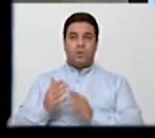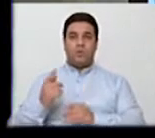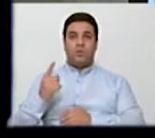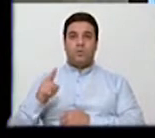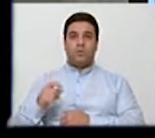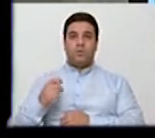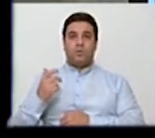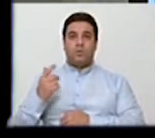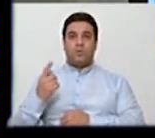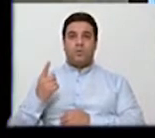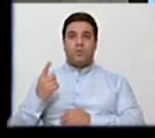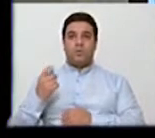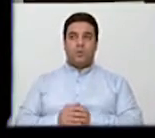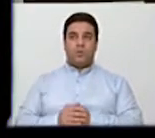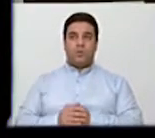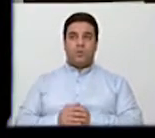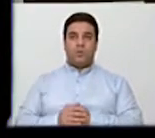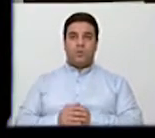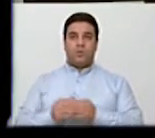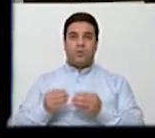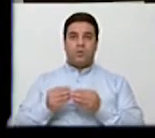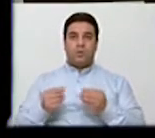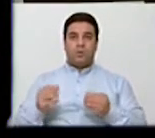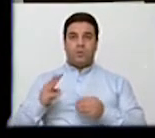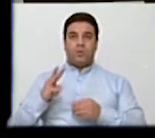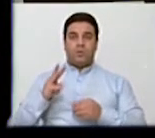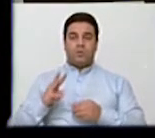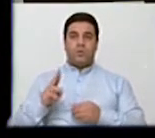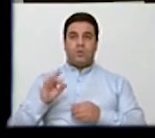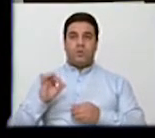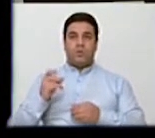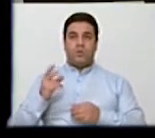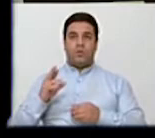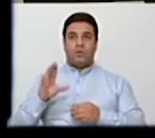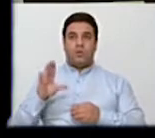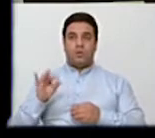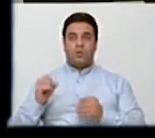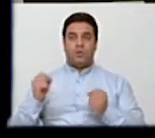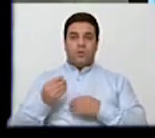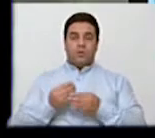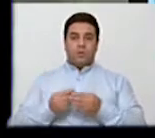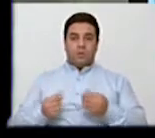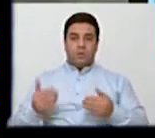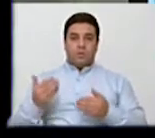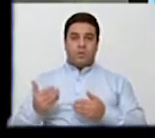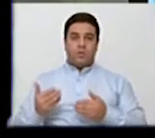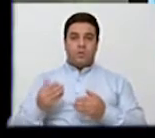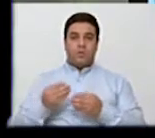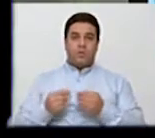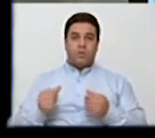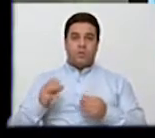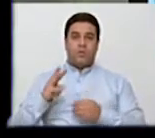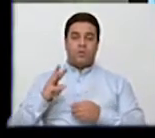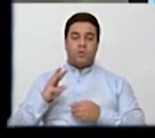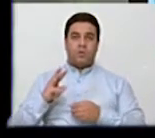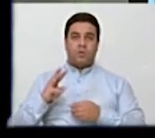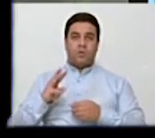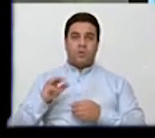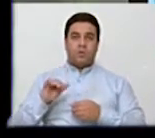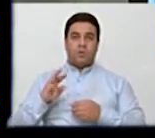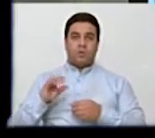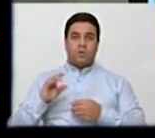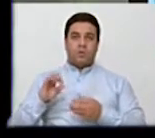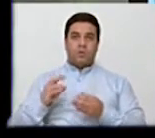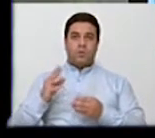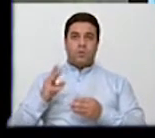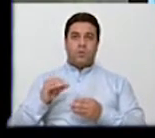taqsim mililitrga teng bo'lsa, eritmaning molar konsentratsiyasini aniqlang. Bu demak, bizga birinchi eritmaning